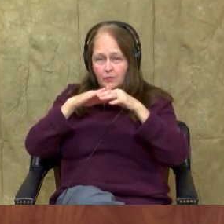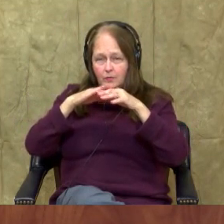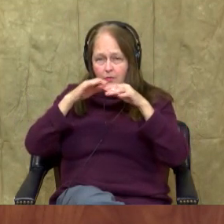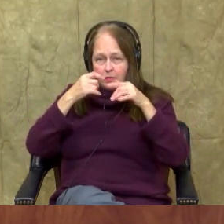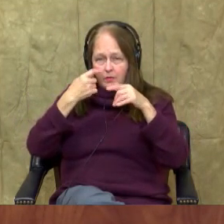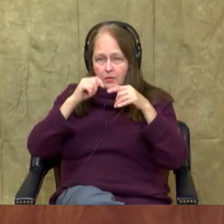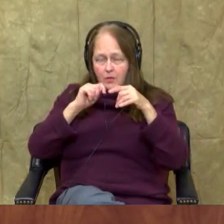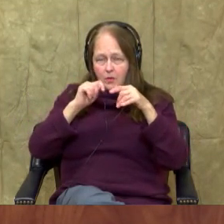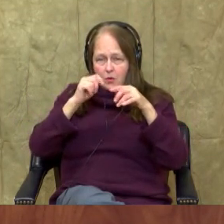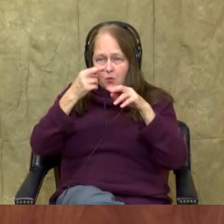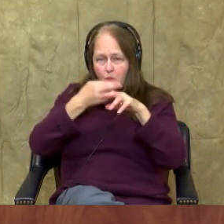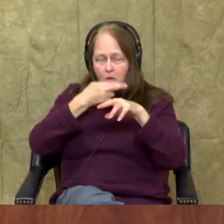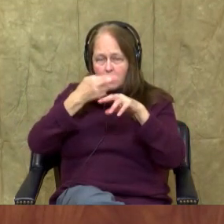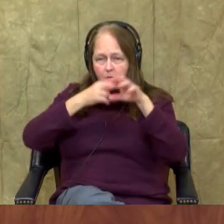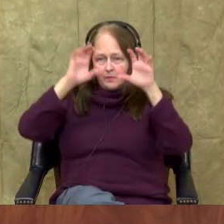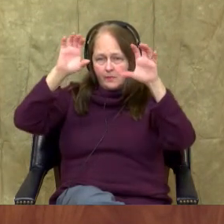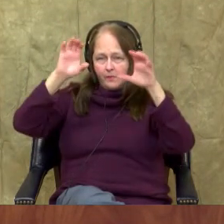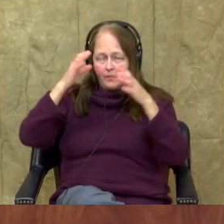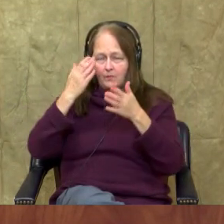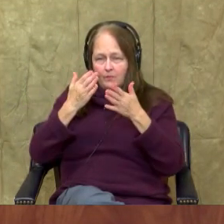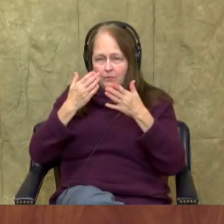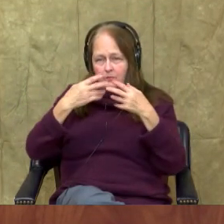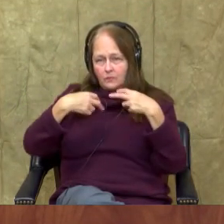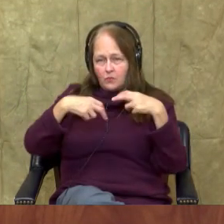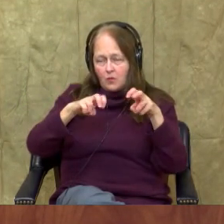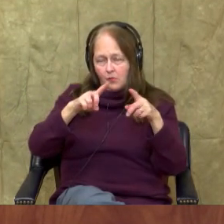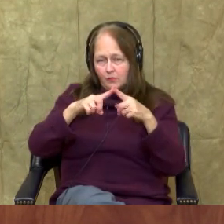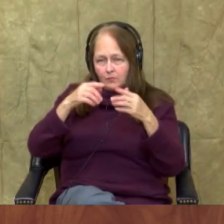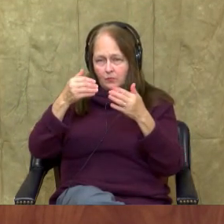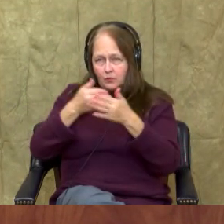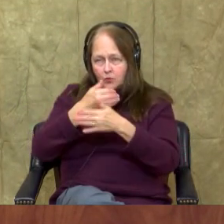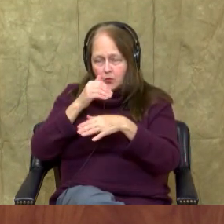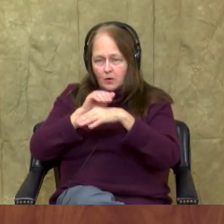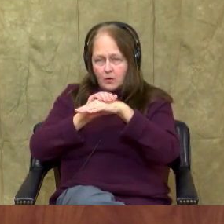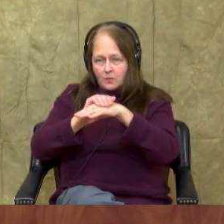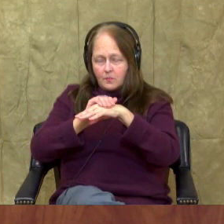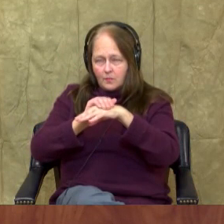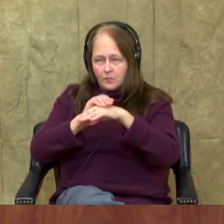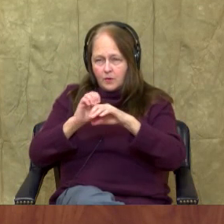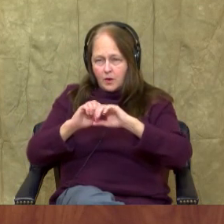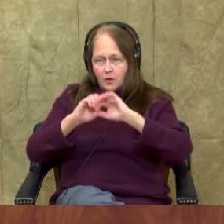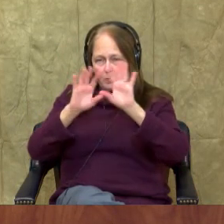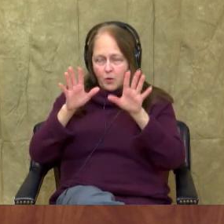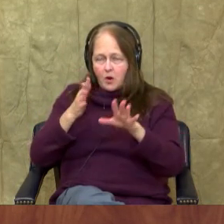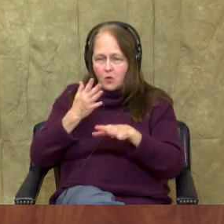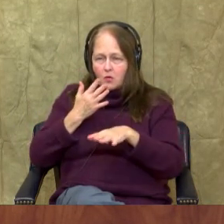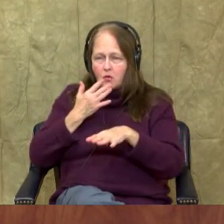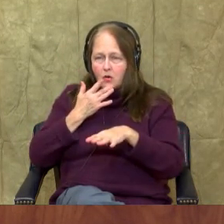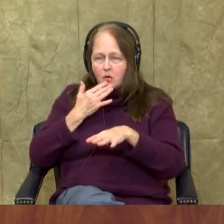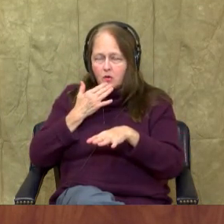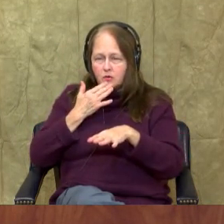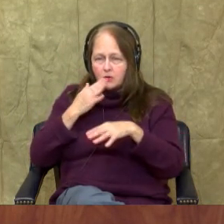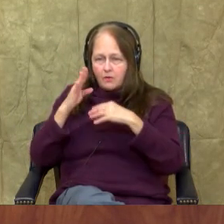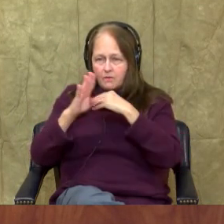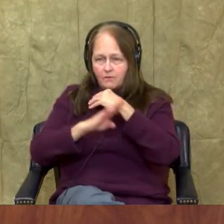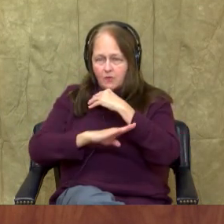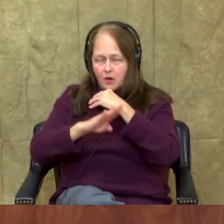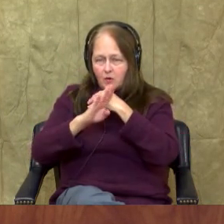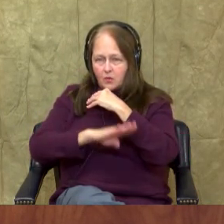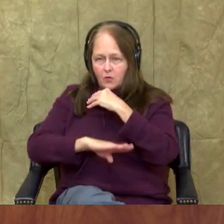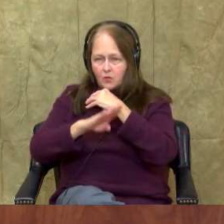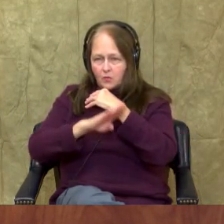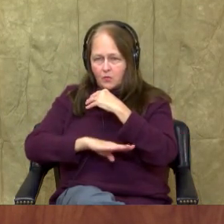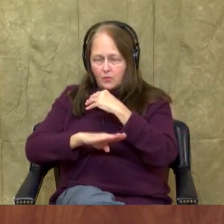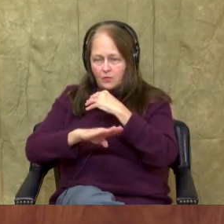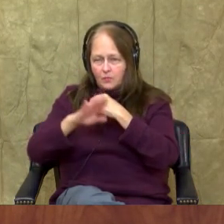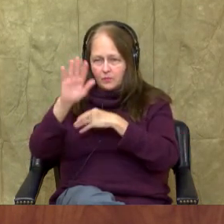The last one on this slide says, we often traveled to New England in the autumn to see the bright colors of the fall foliage. Now,